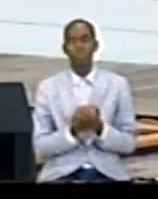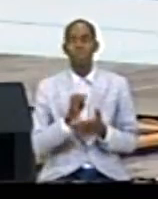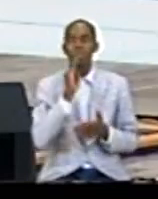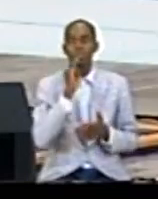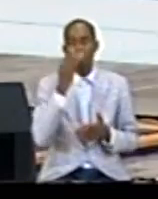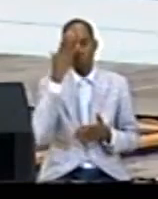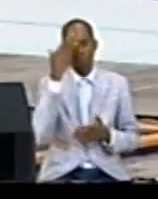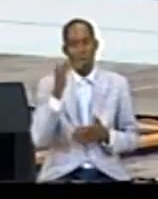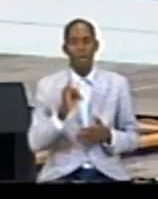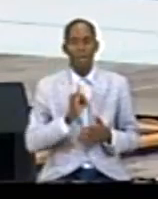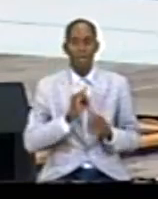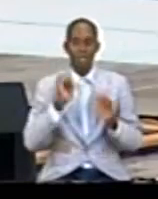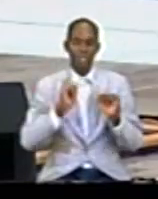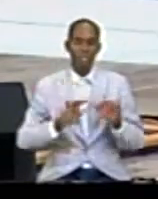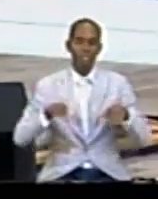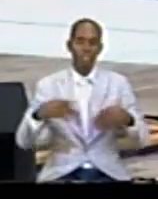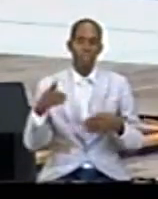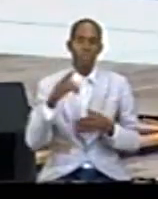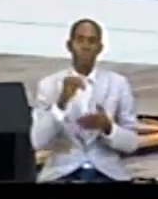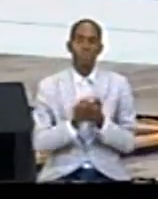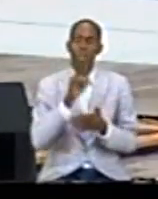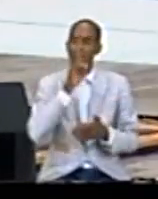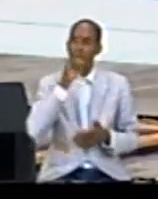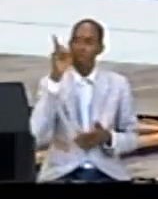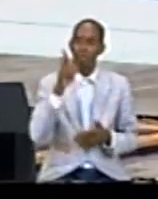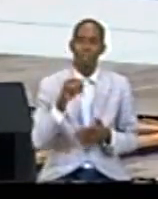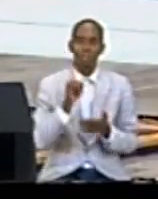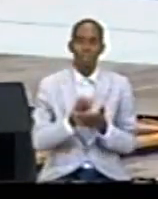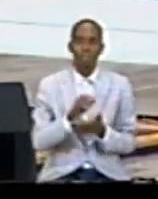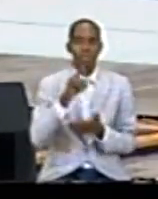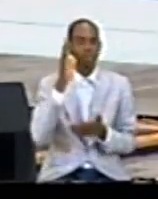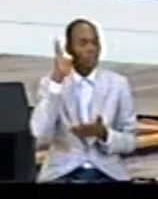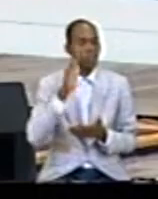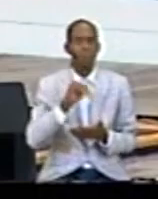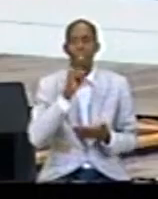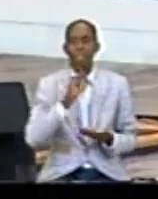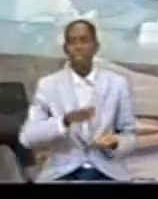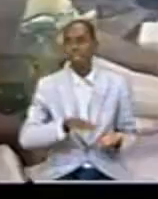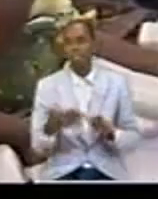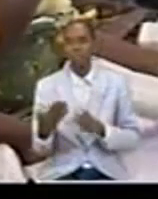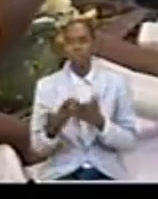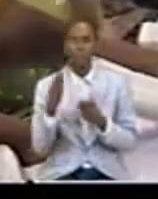can assure you that you will not die prematurely.